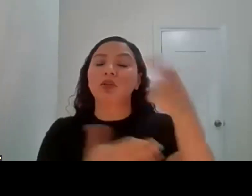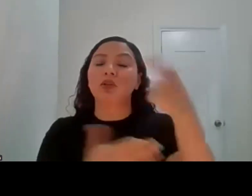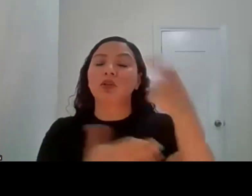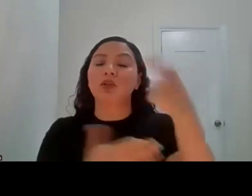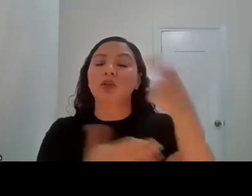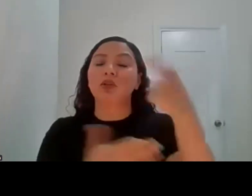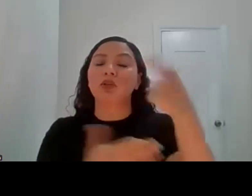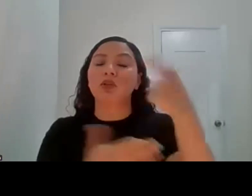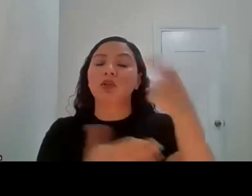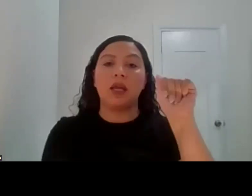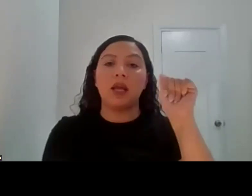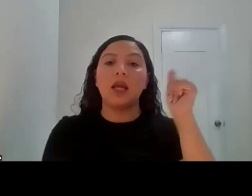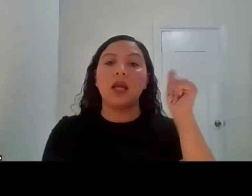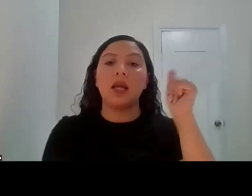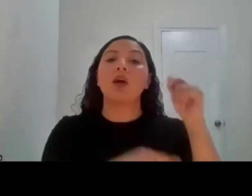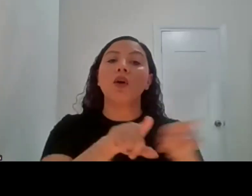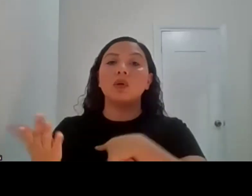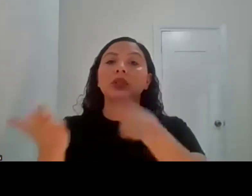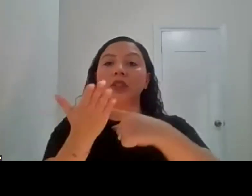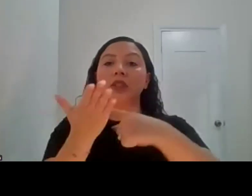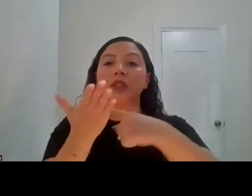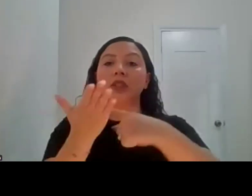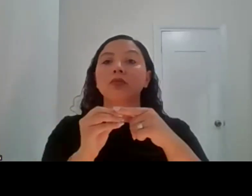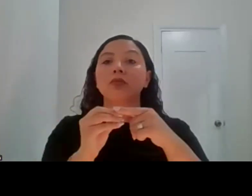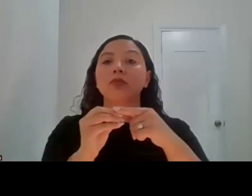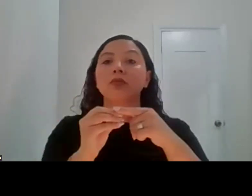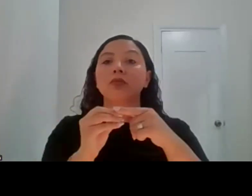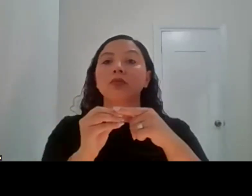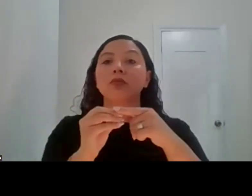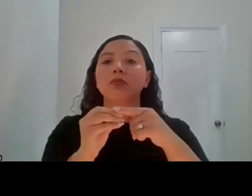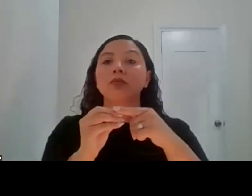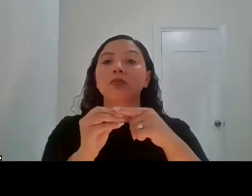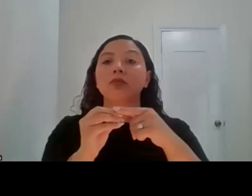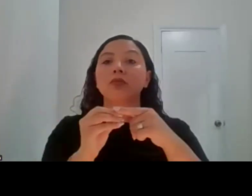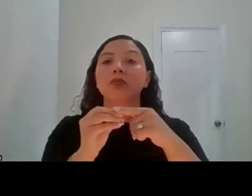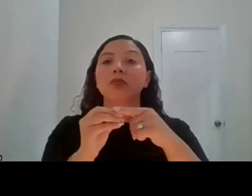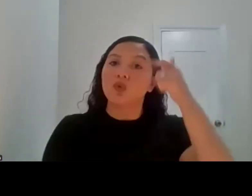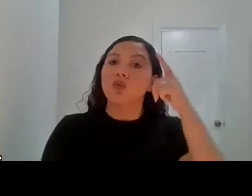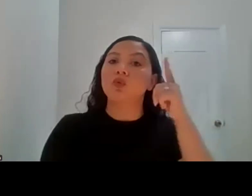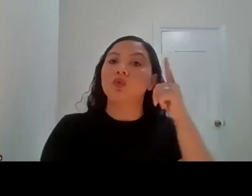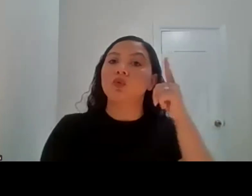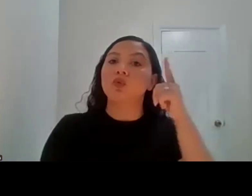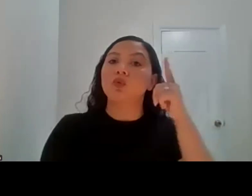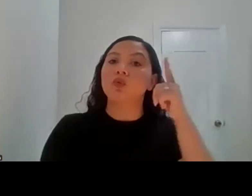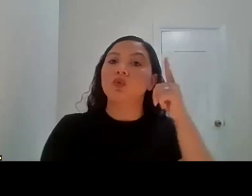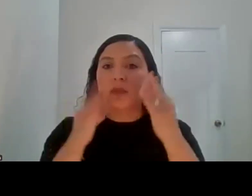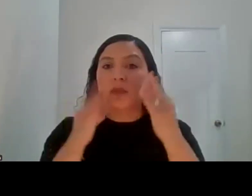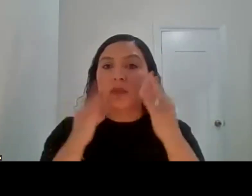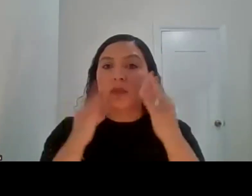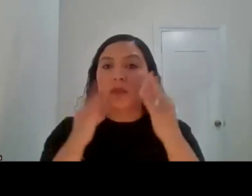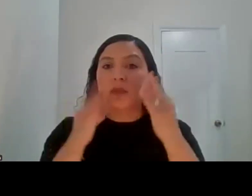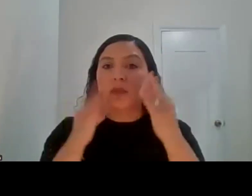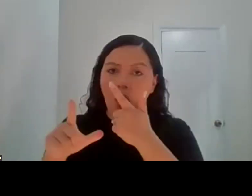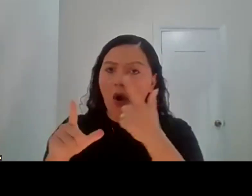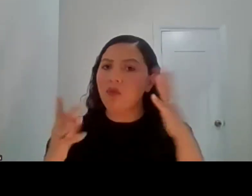adults living with HIV, our tribal communities and Native elders. And then all this is, connecting